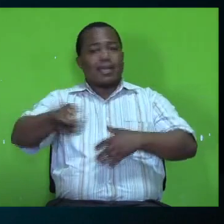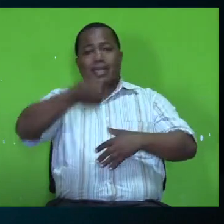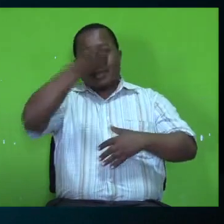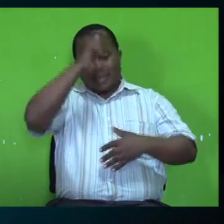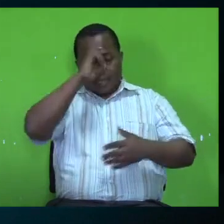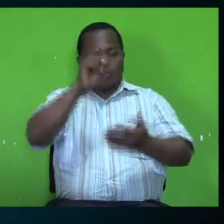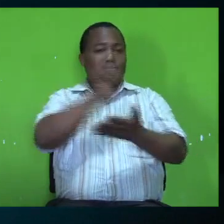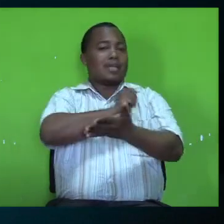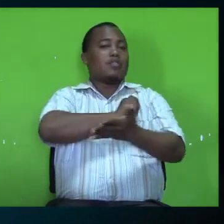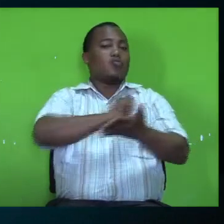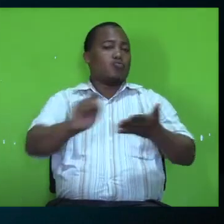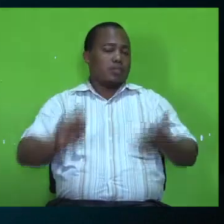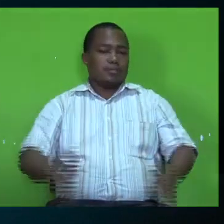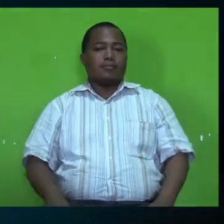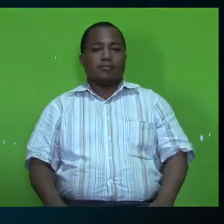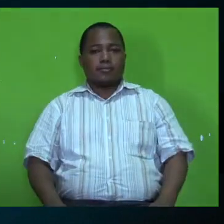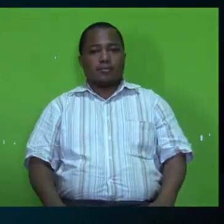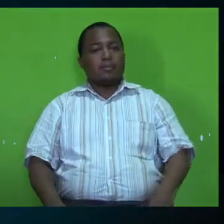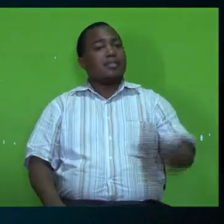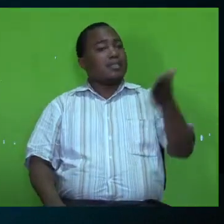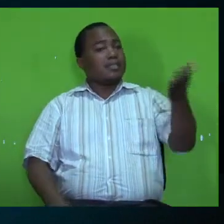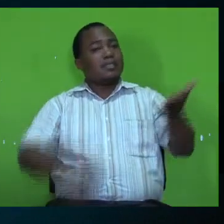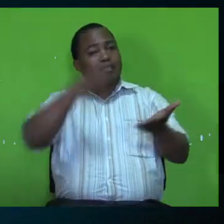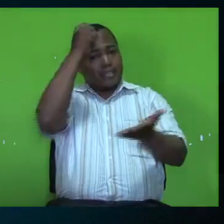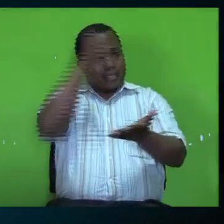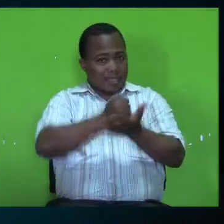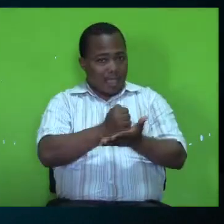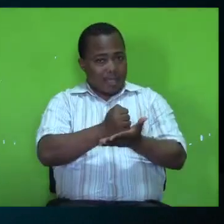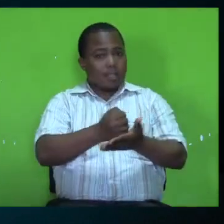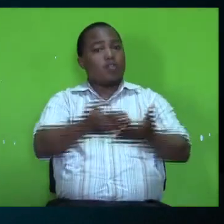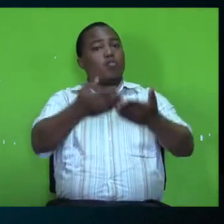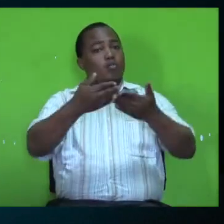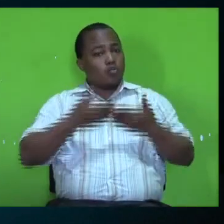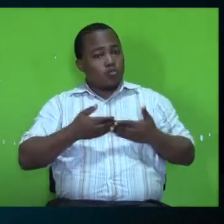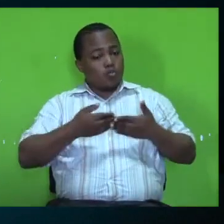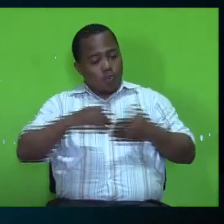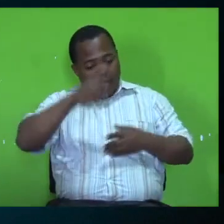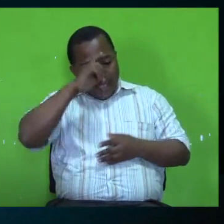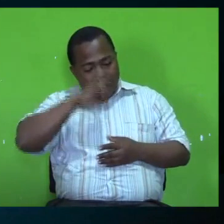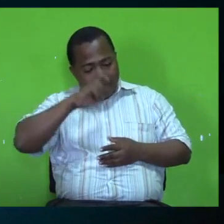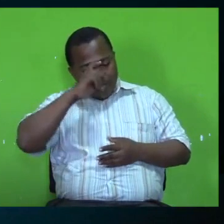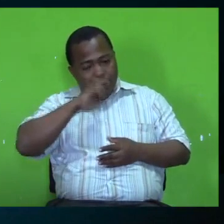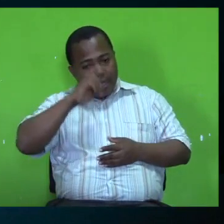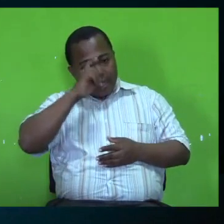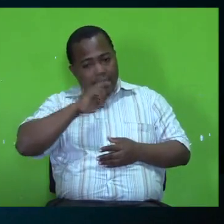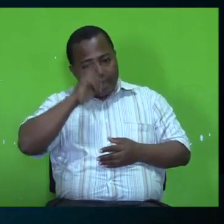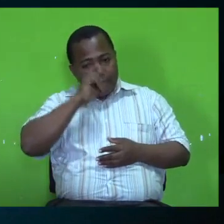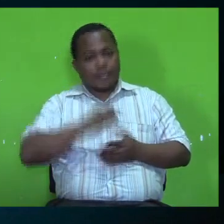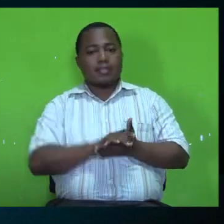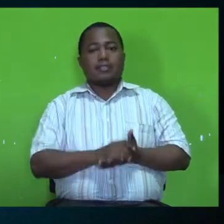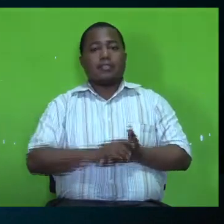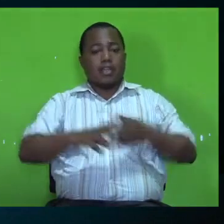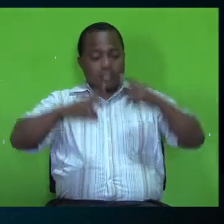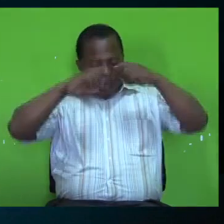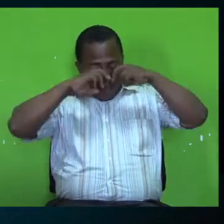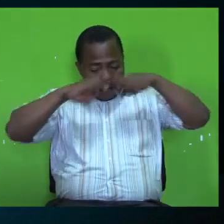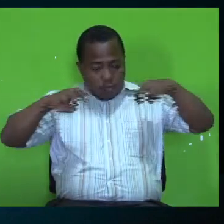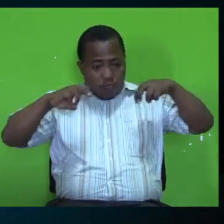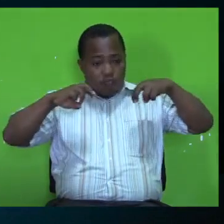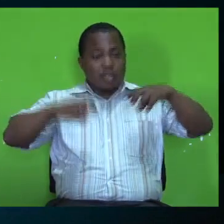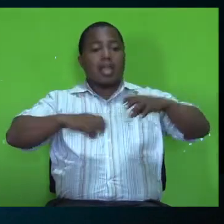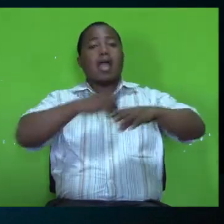School. He decided to conduct an experiment of proving